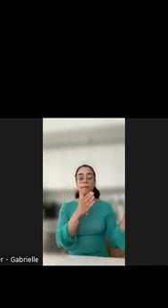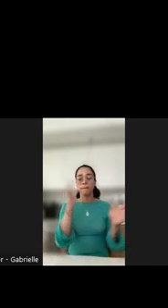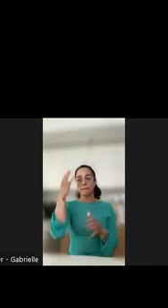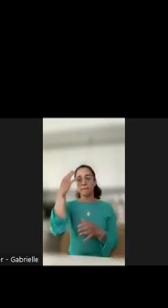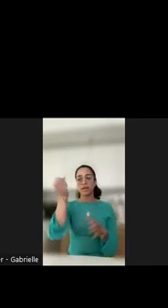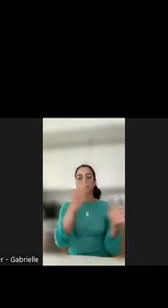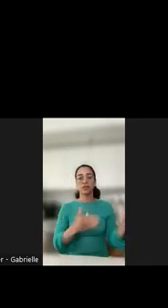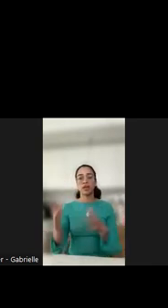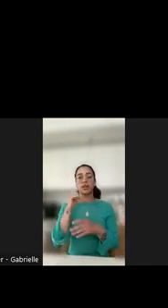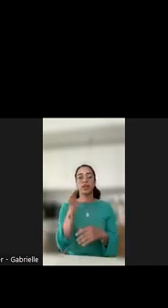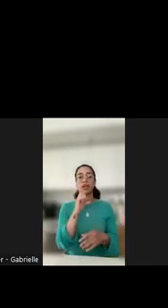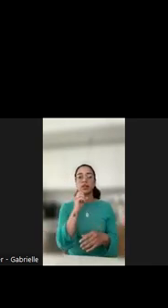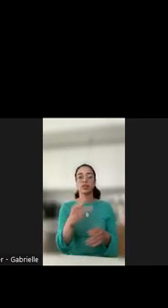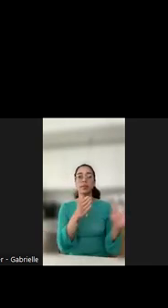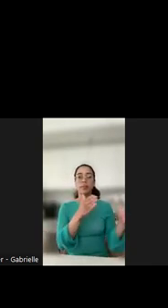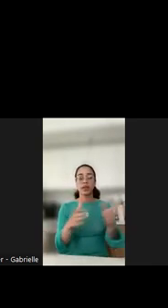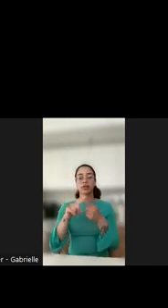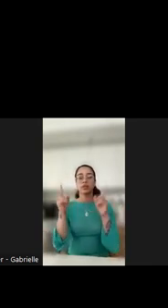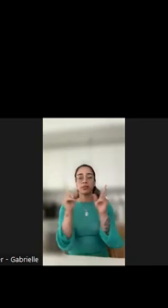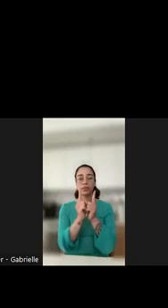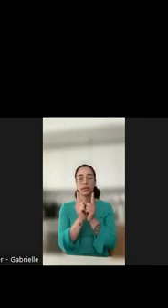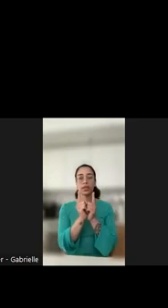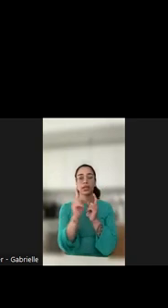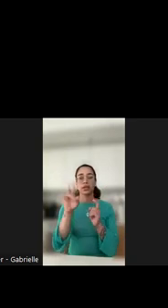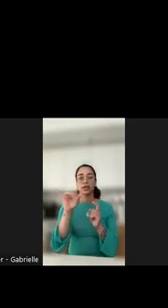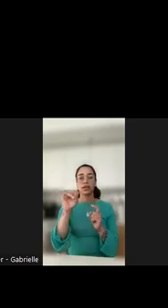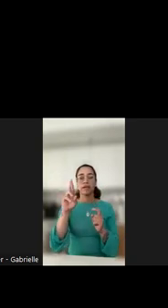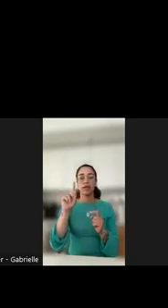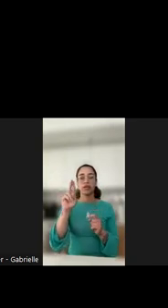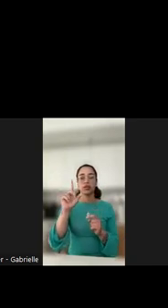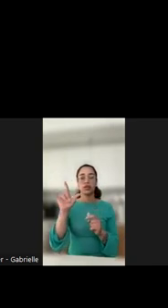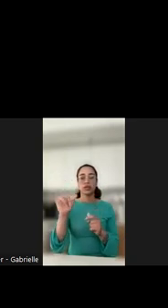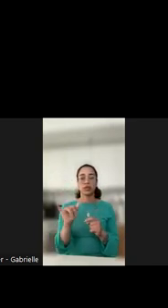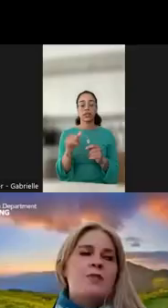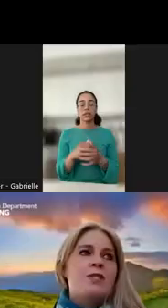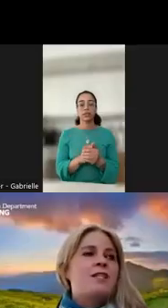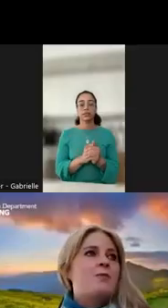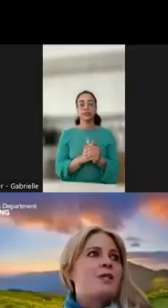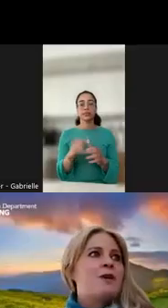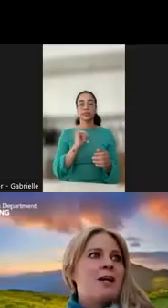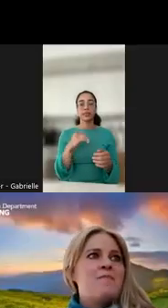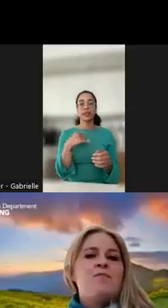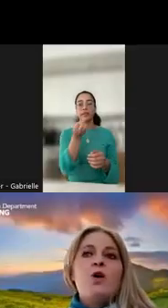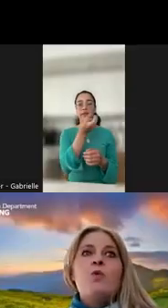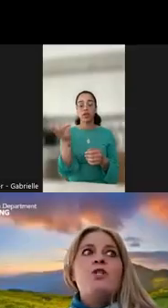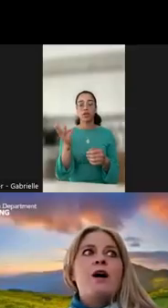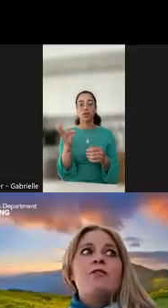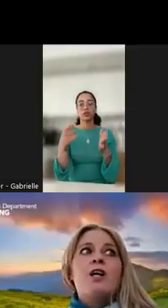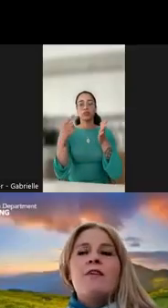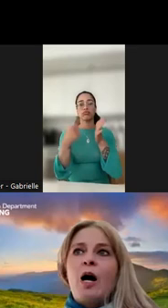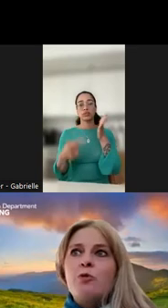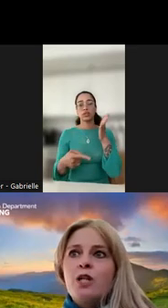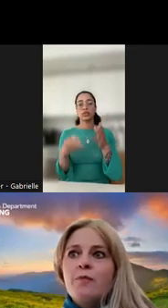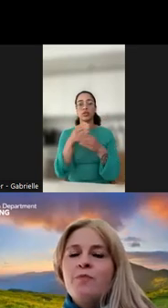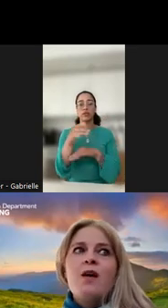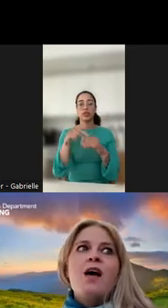meet virtually in this space, and I have a couple logistics to go over for this morning's meeting. We do have